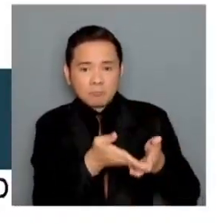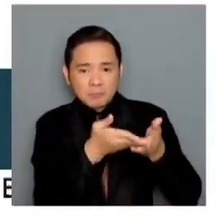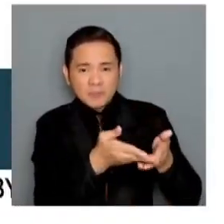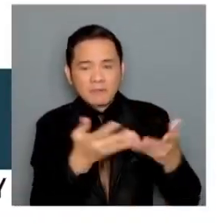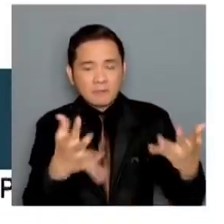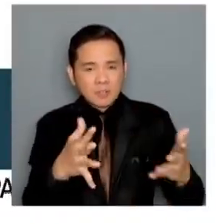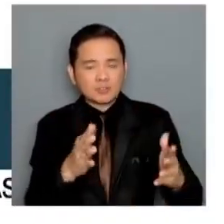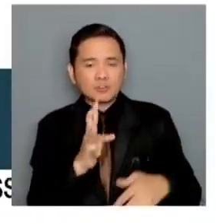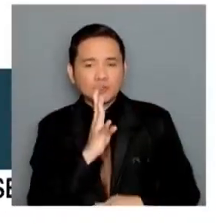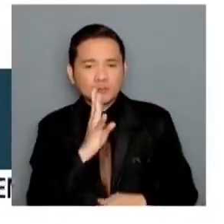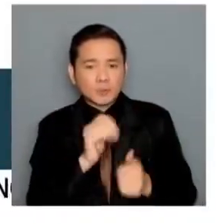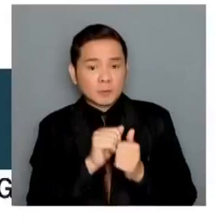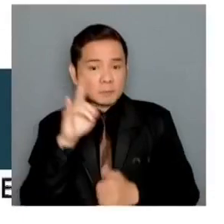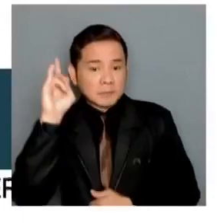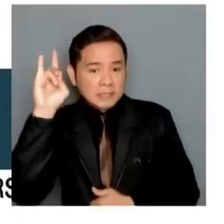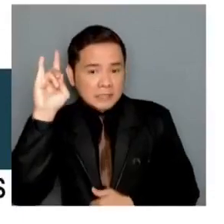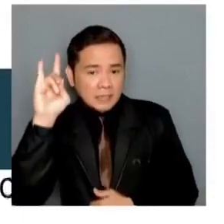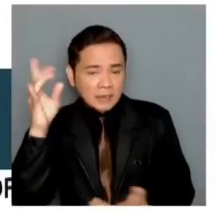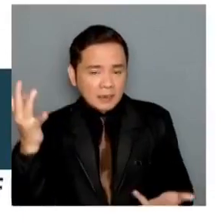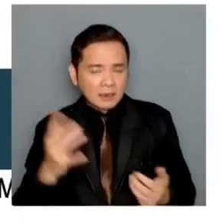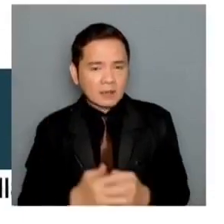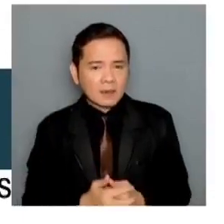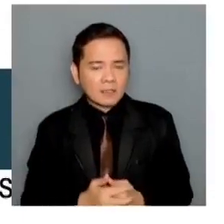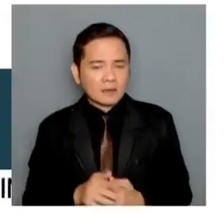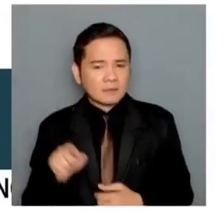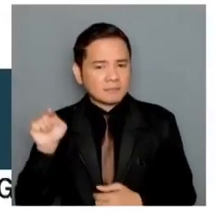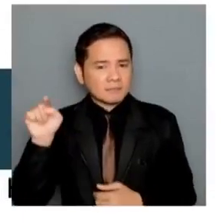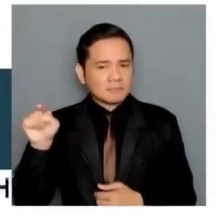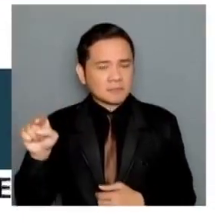has expressed